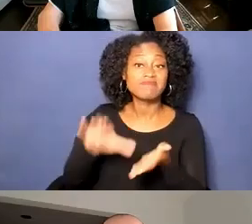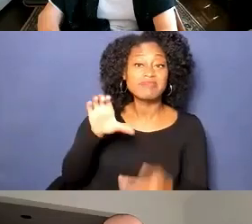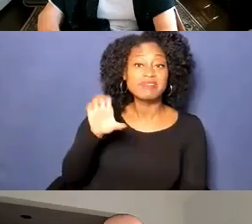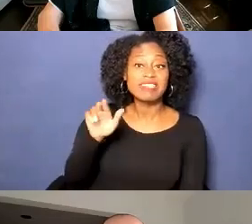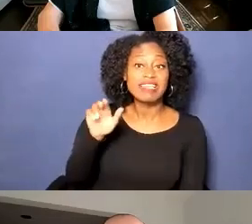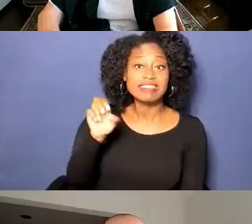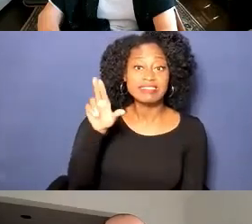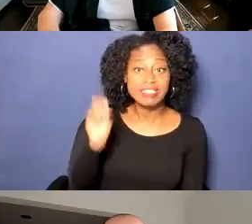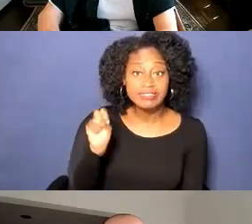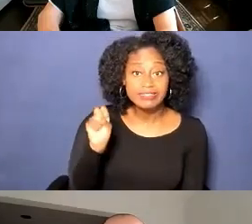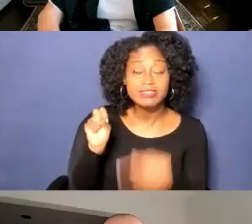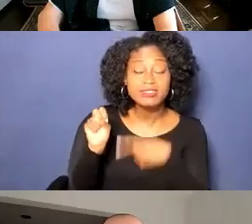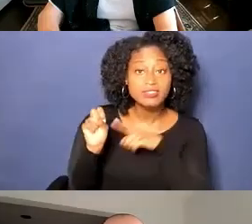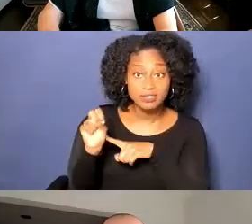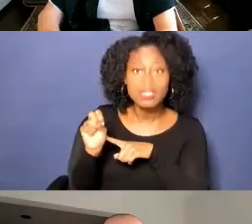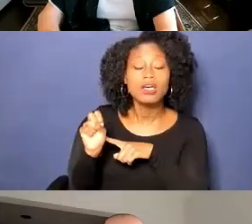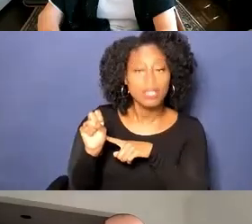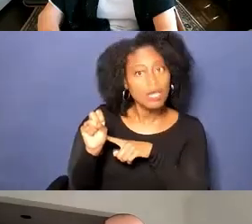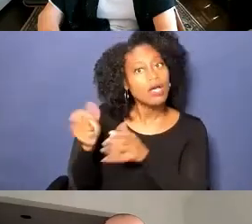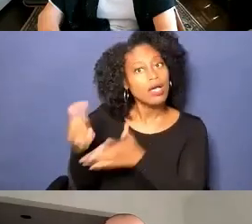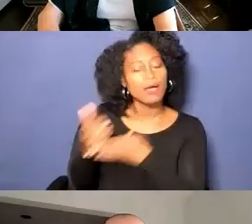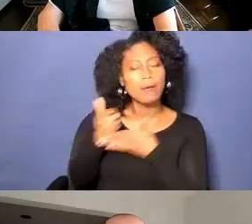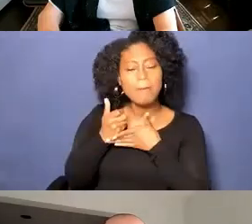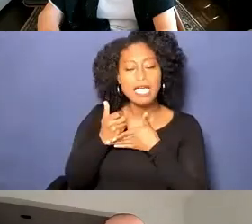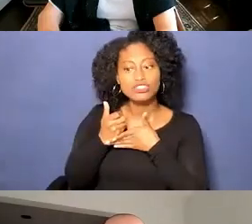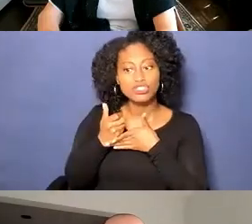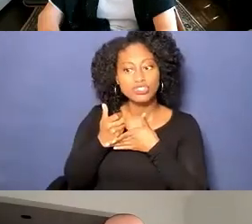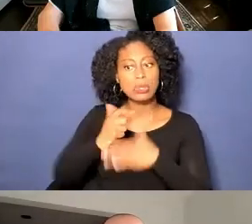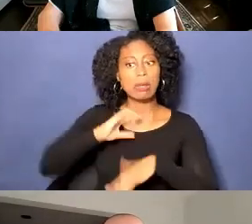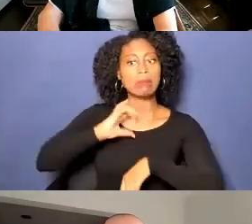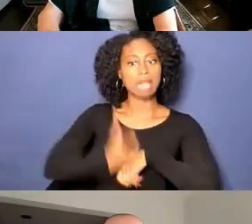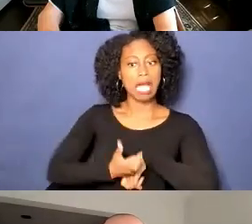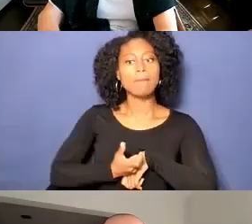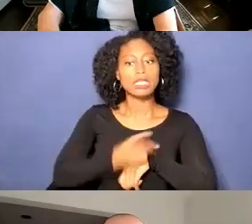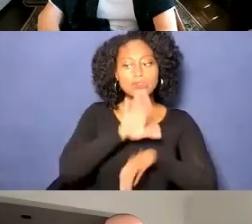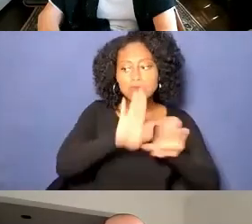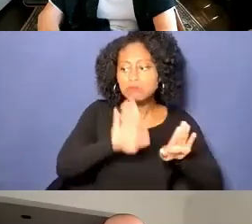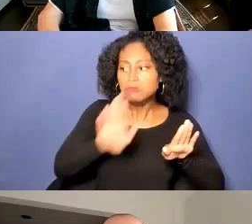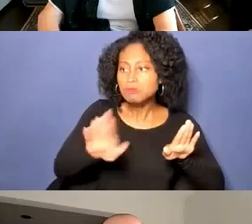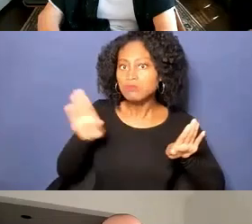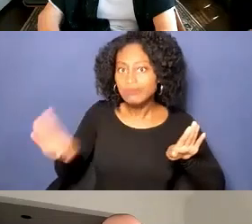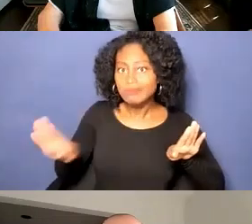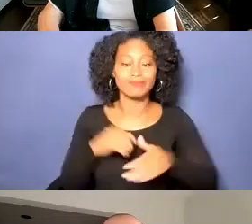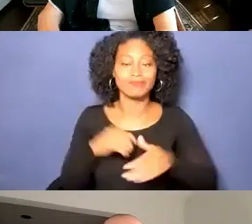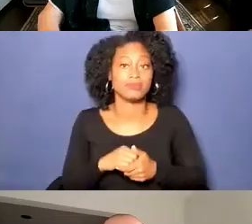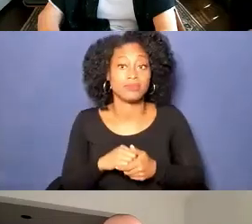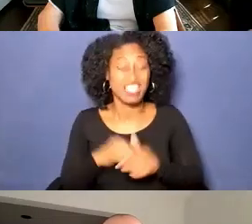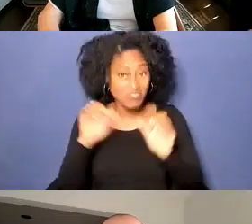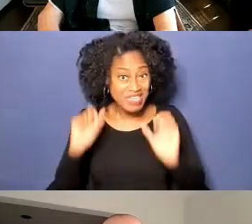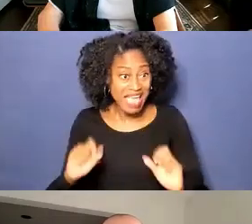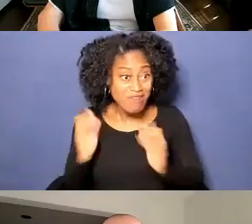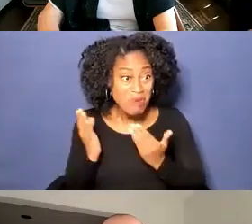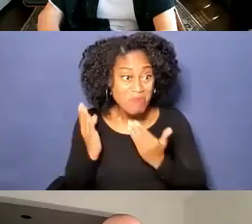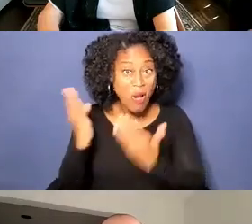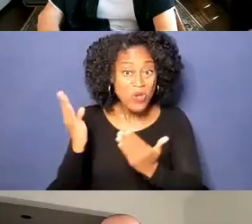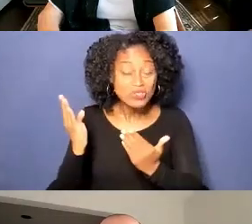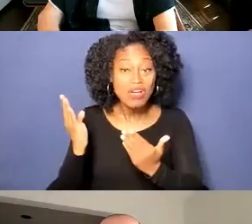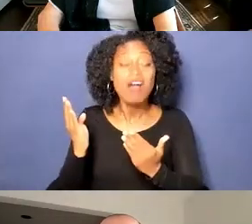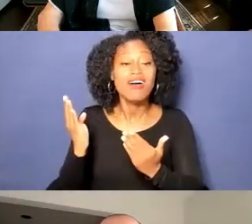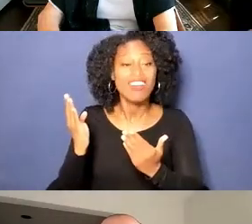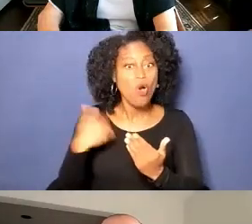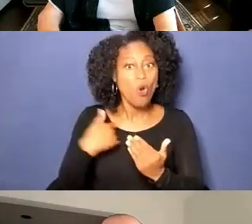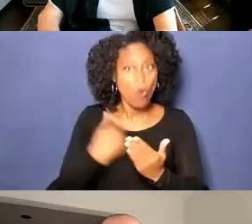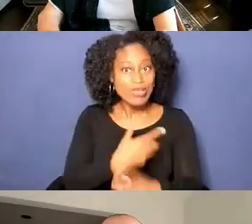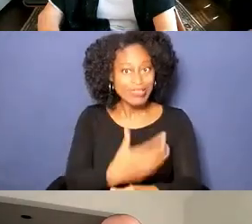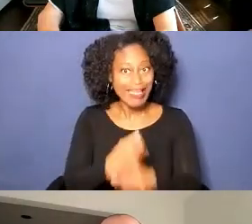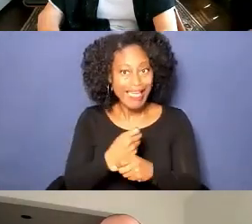in defining these areas. And then there can be proposals, and we do get them and we do fund them,